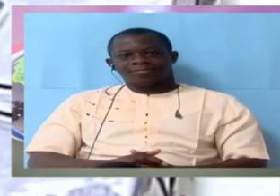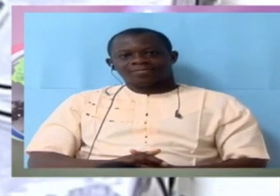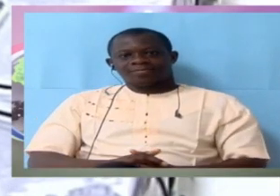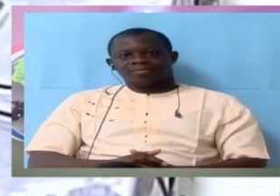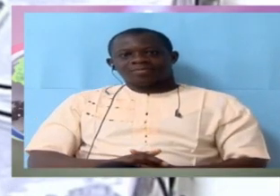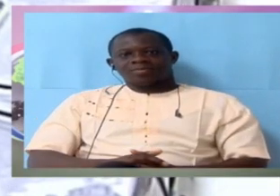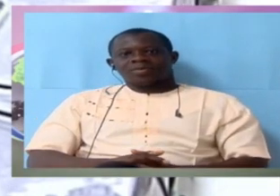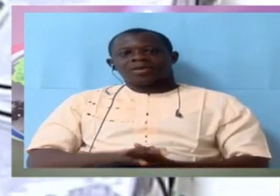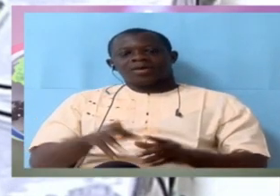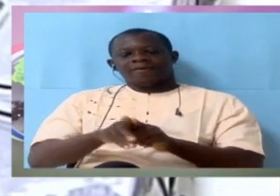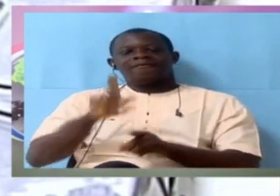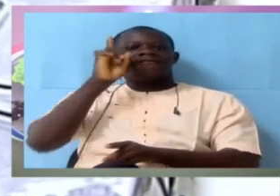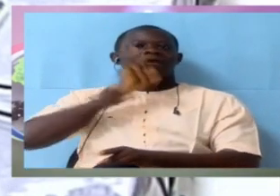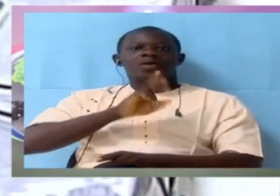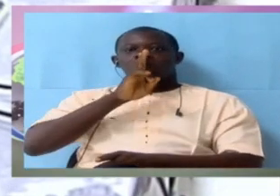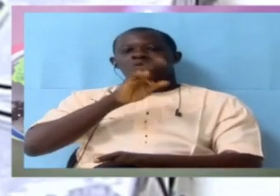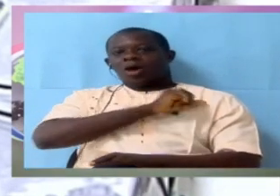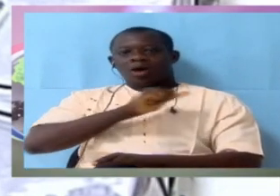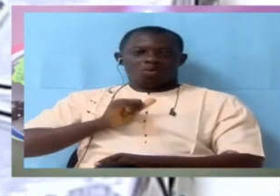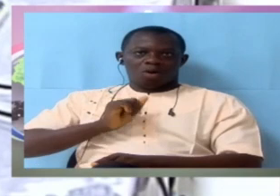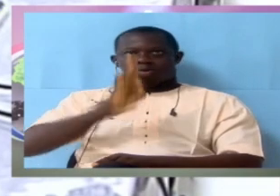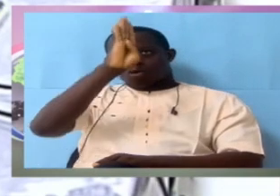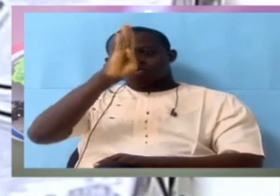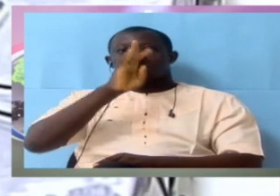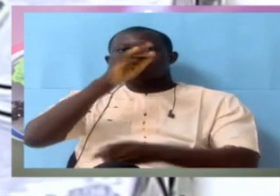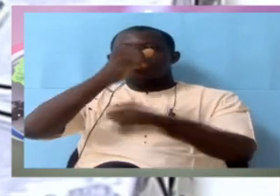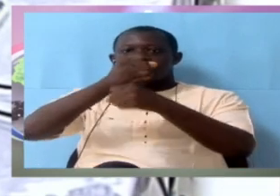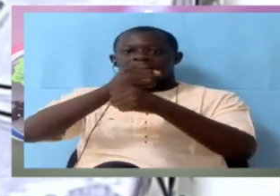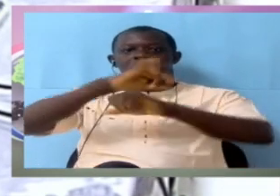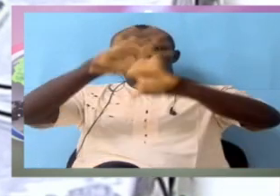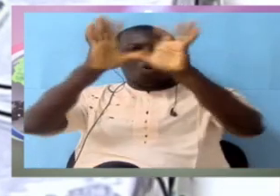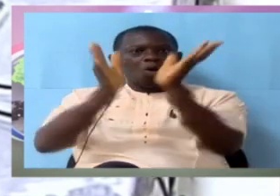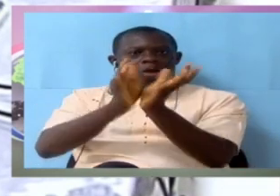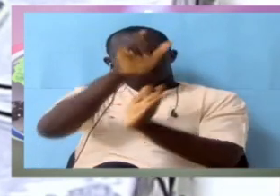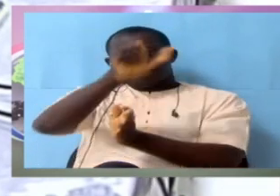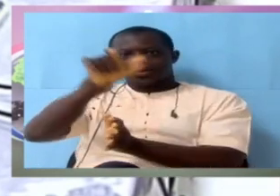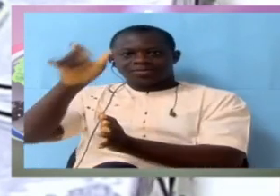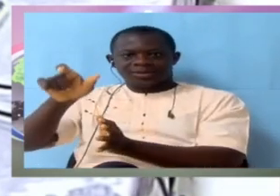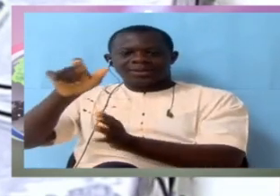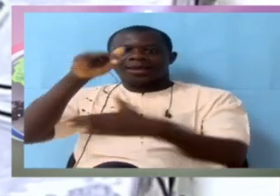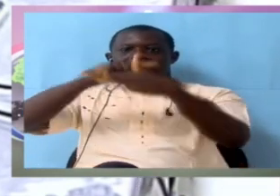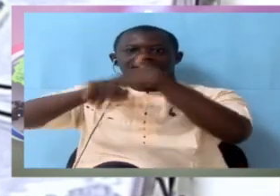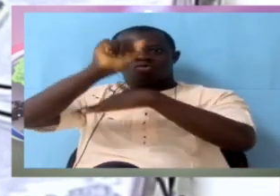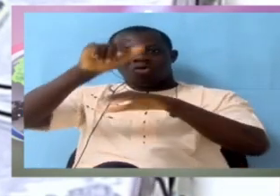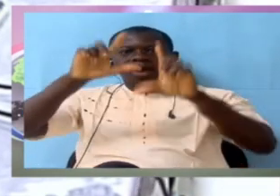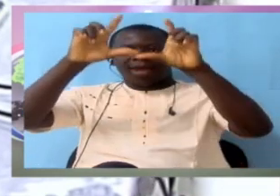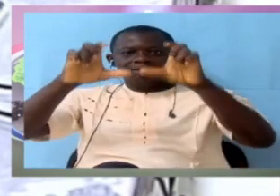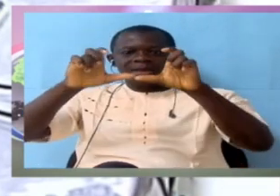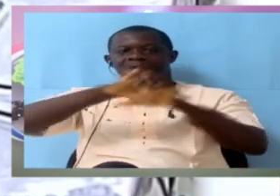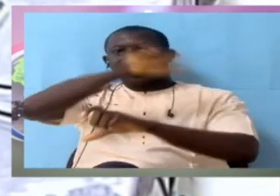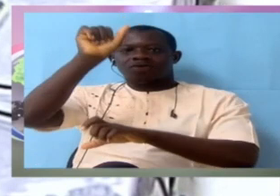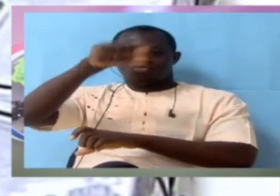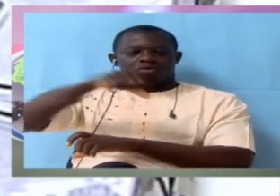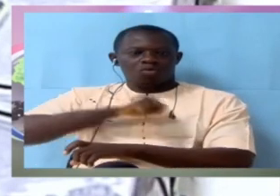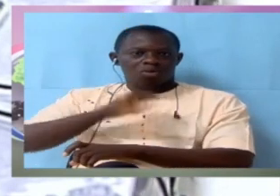Gracious and eternal Father, you who create all humankind in your image and in your